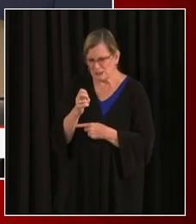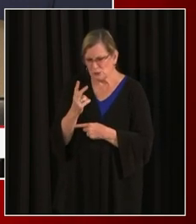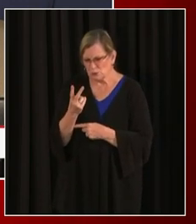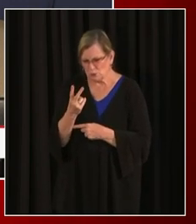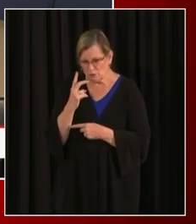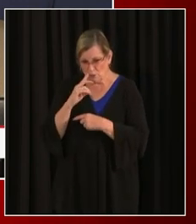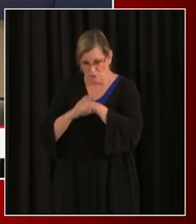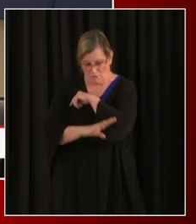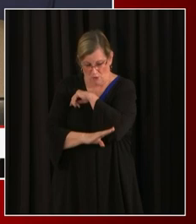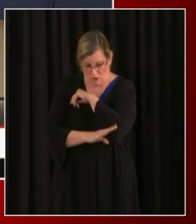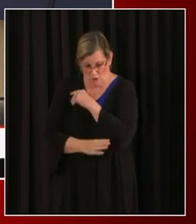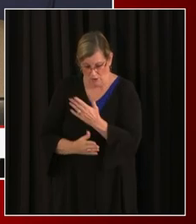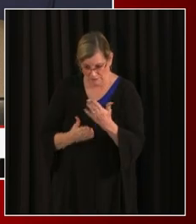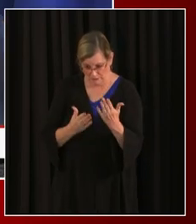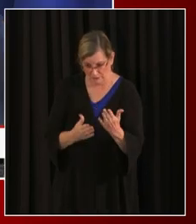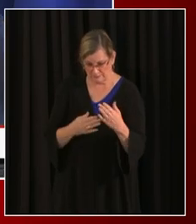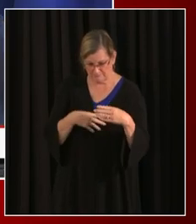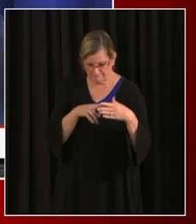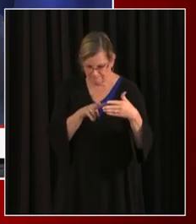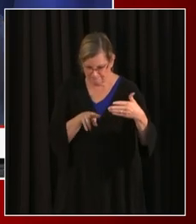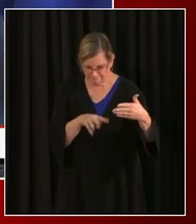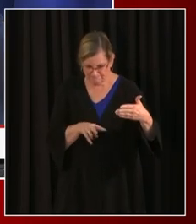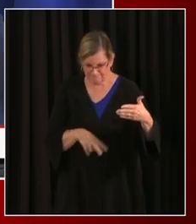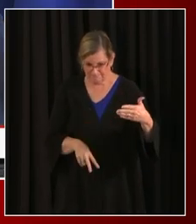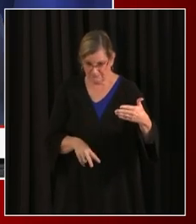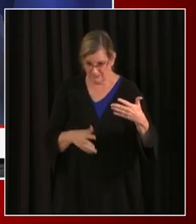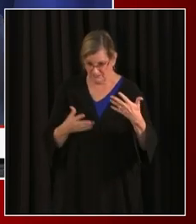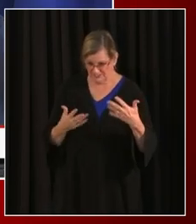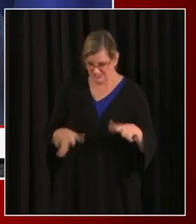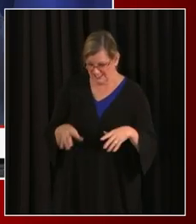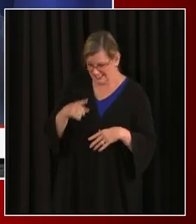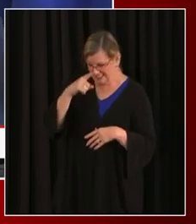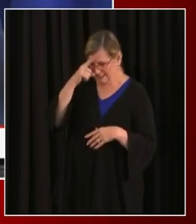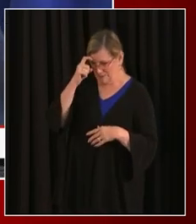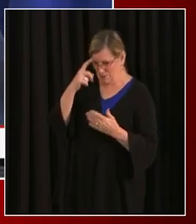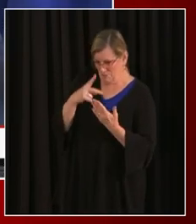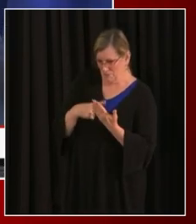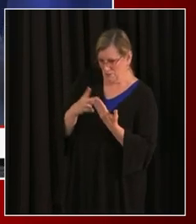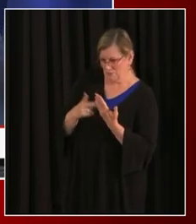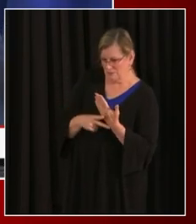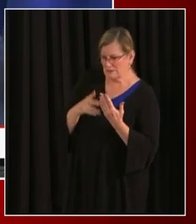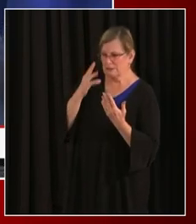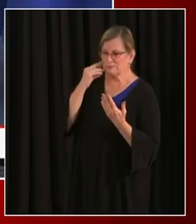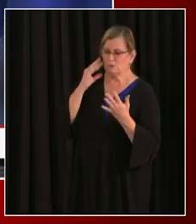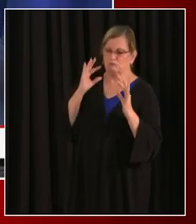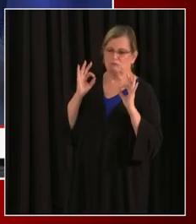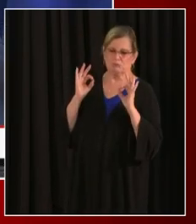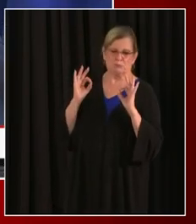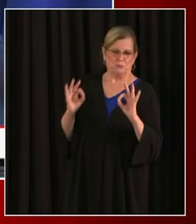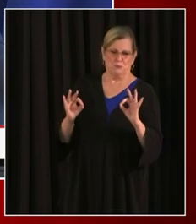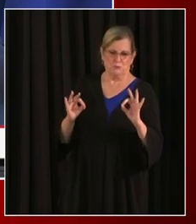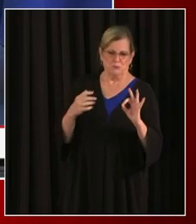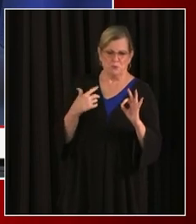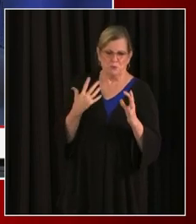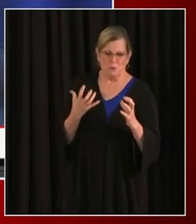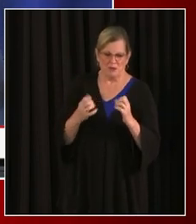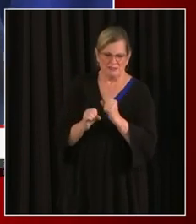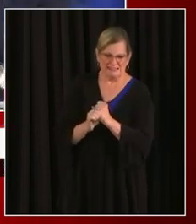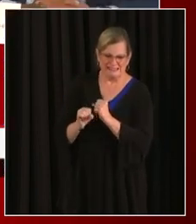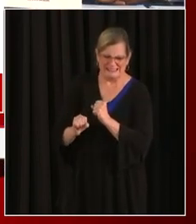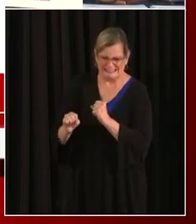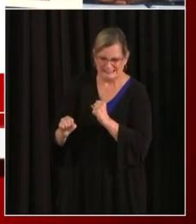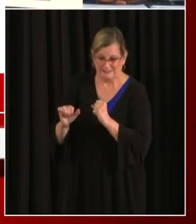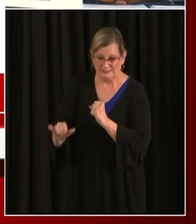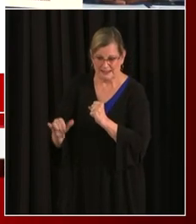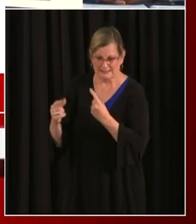offerings. After providing a great summer camp experience, we are excited to build upon that success to offer programs which